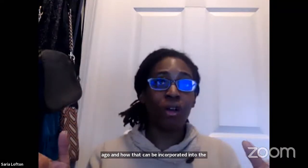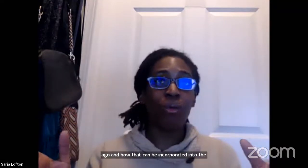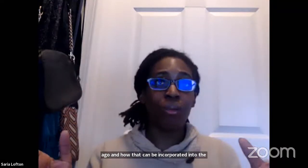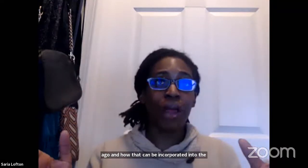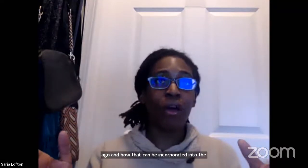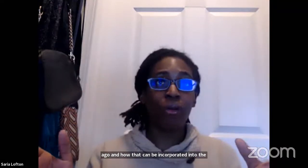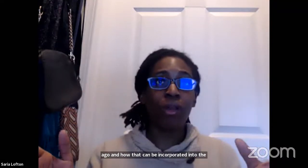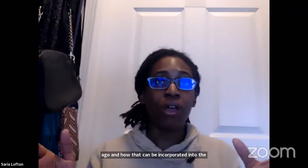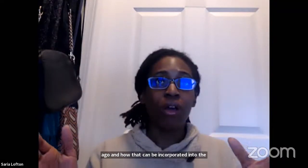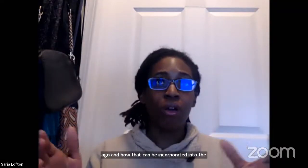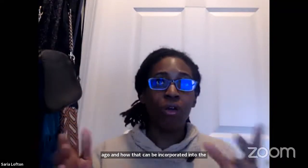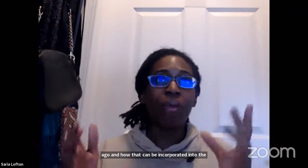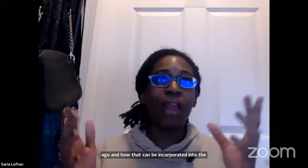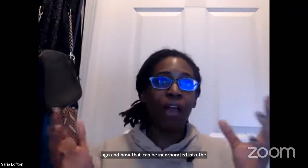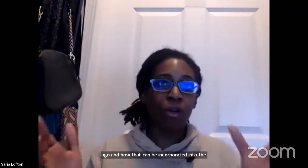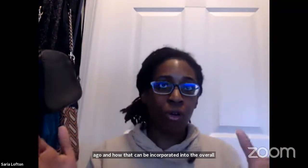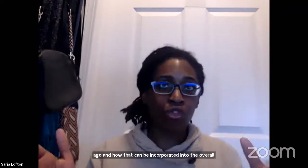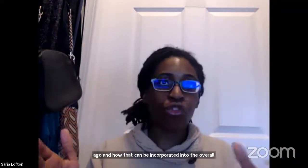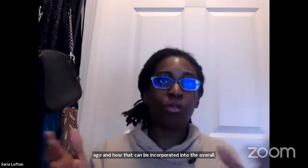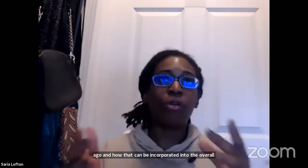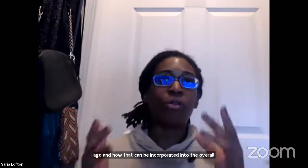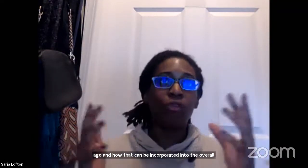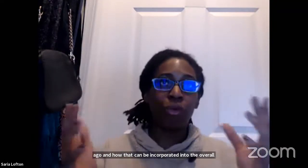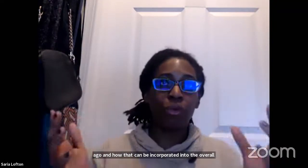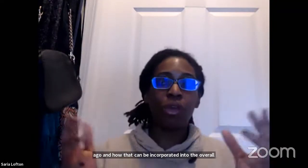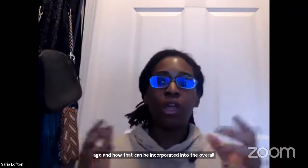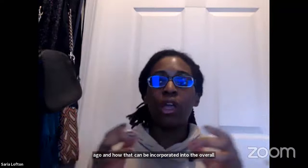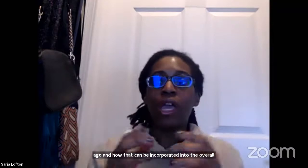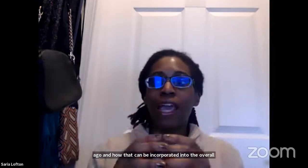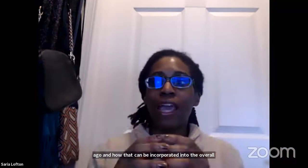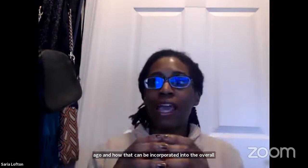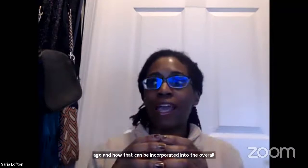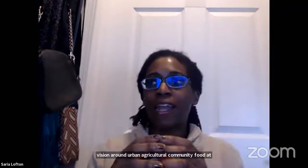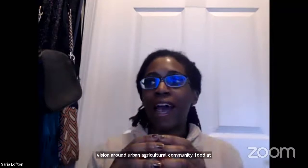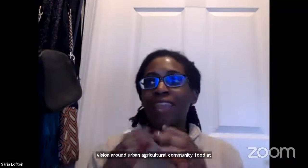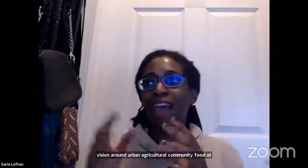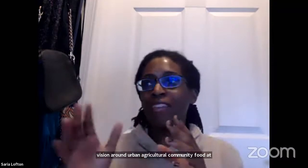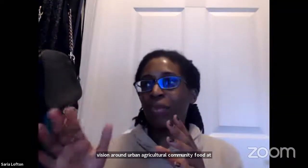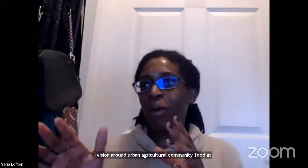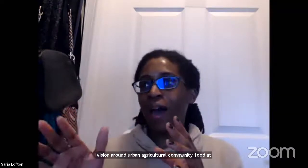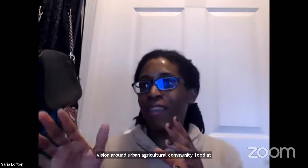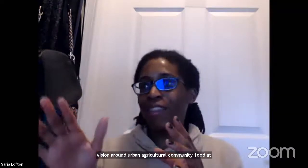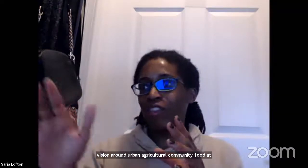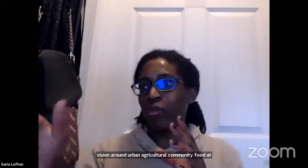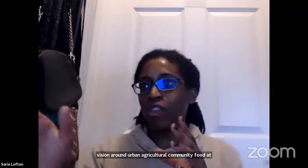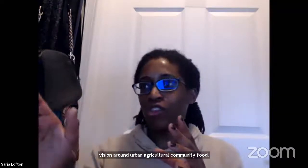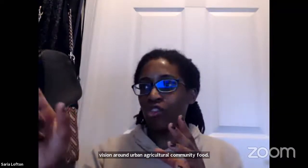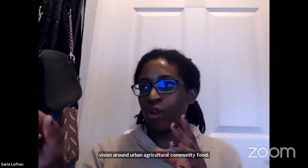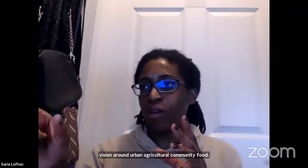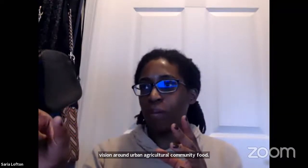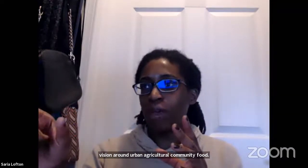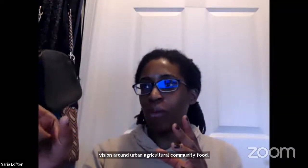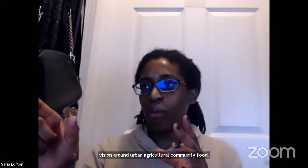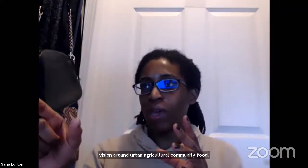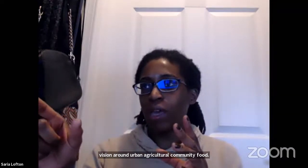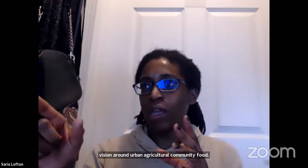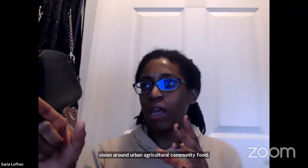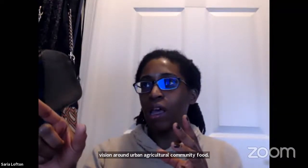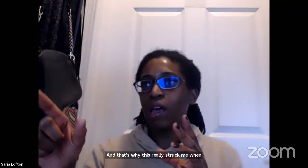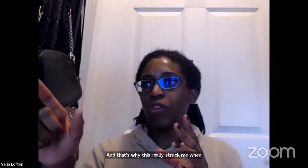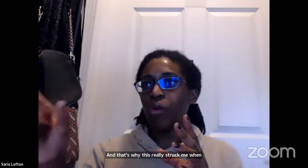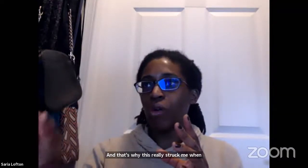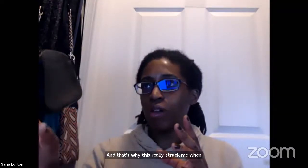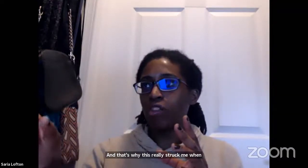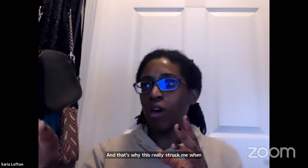vision around urban agriculture, community food. And that's why this really struck me